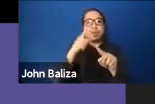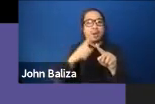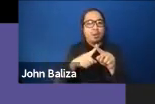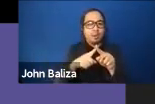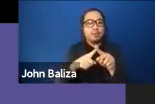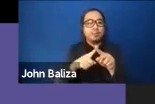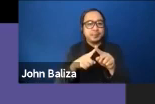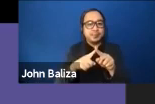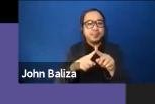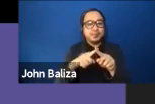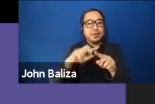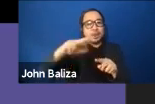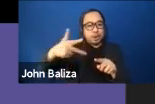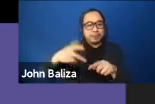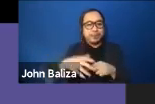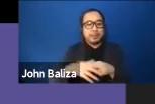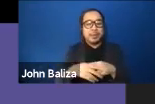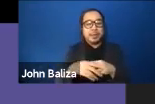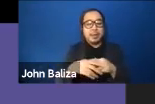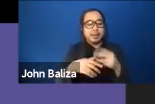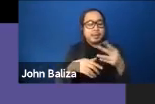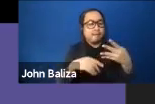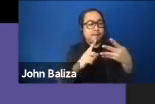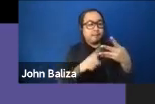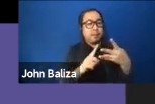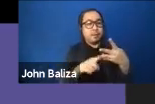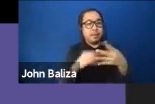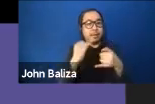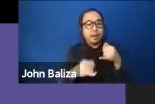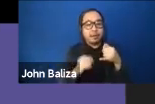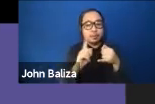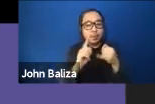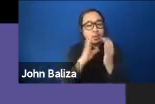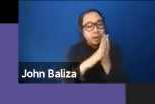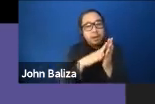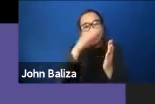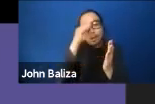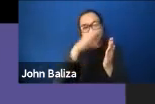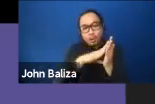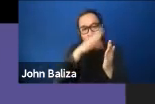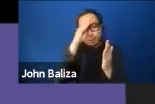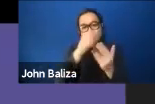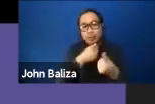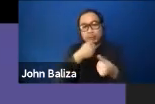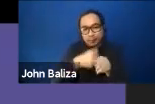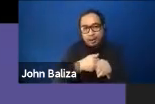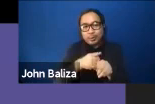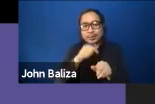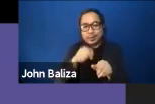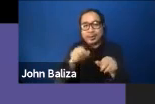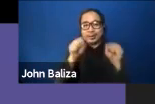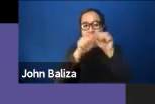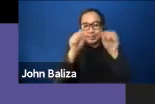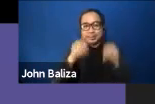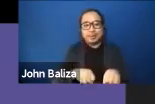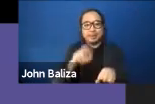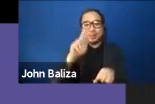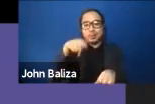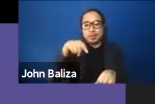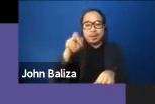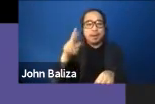reflections from our team and coalition, how we learned from using this mechanism in our